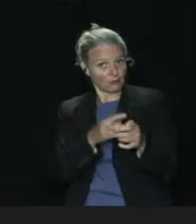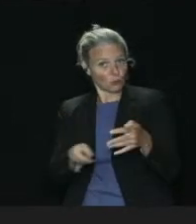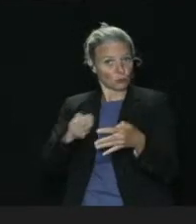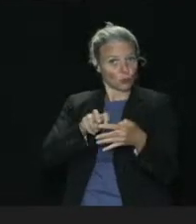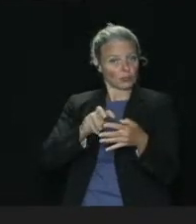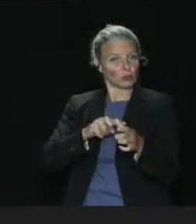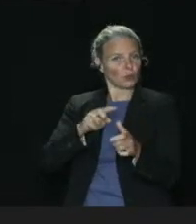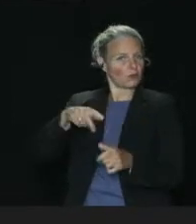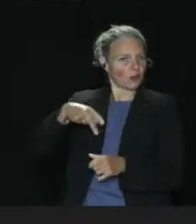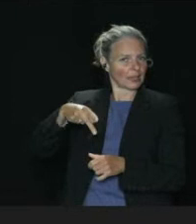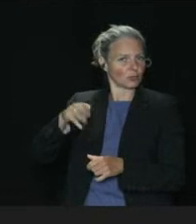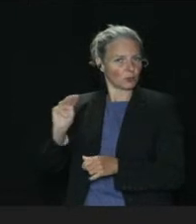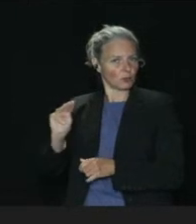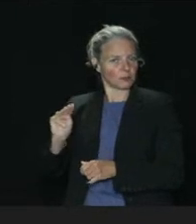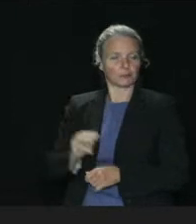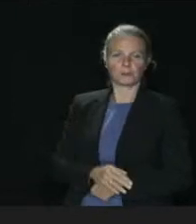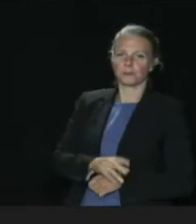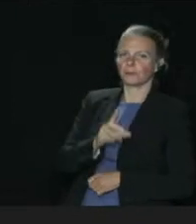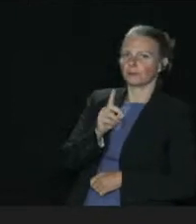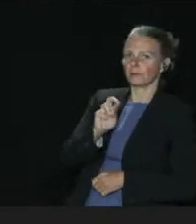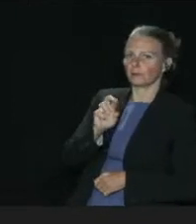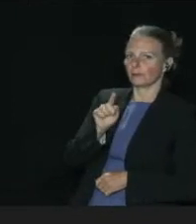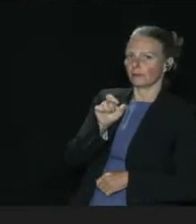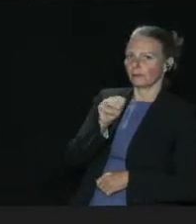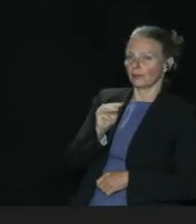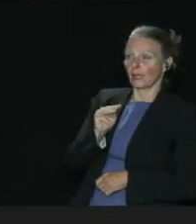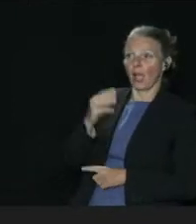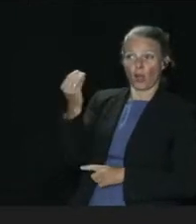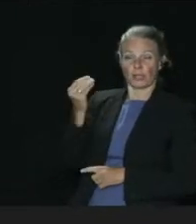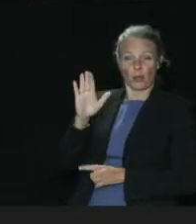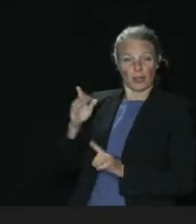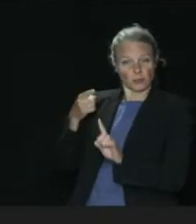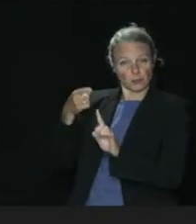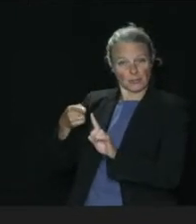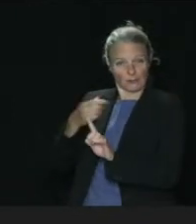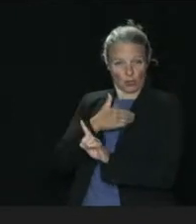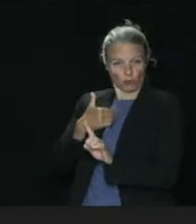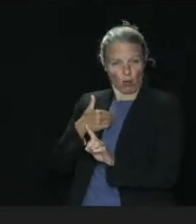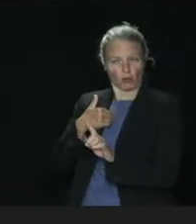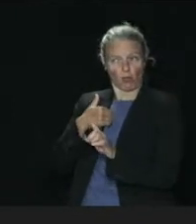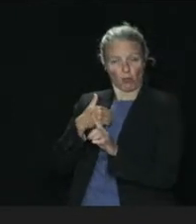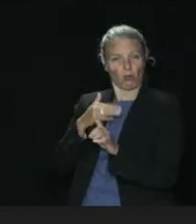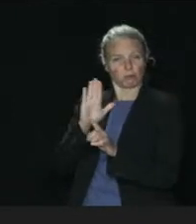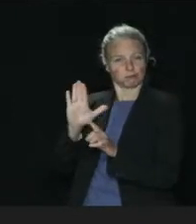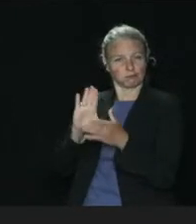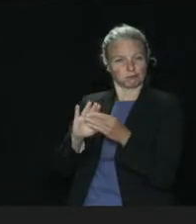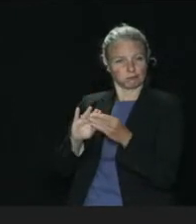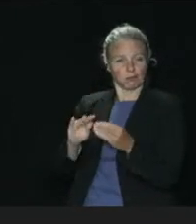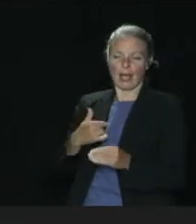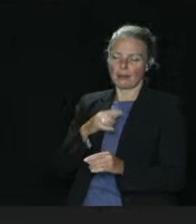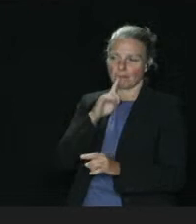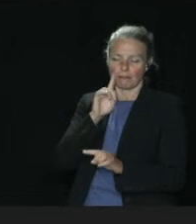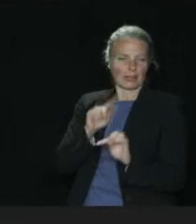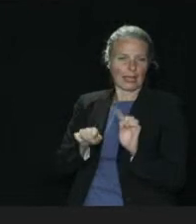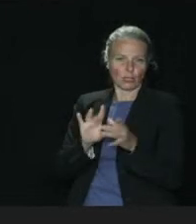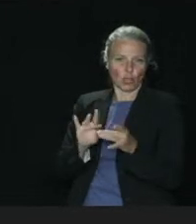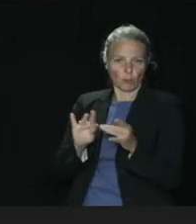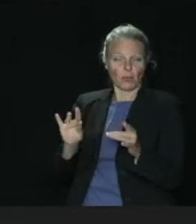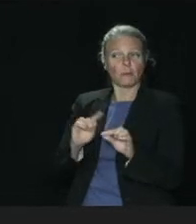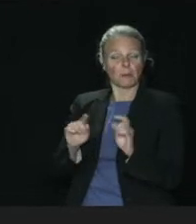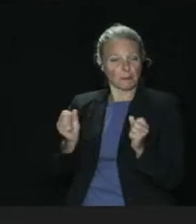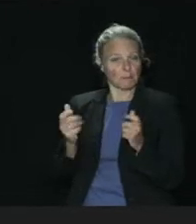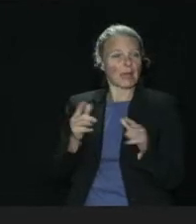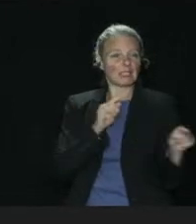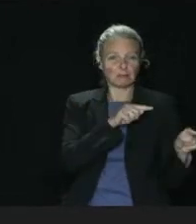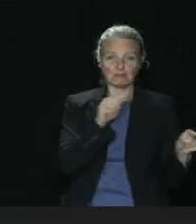I can't comment on the details in Ontario, but I know that many jurisdictions are working between 8